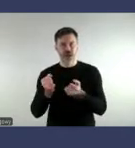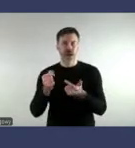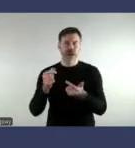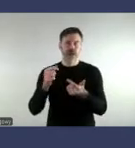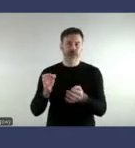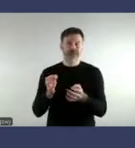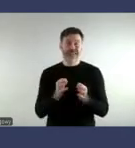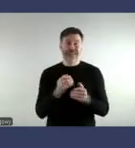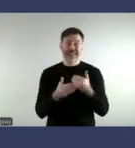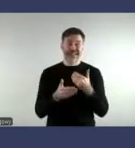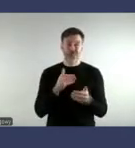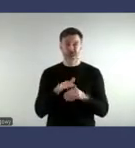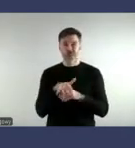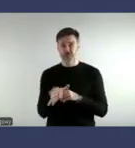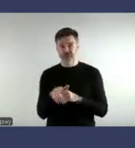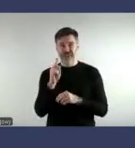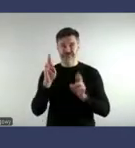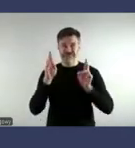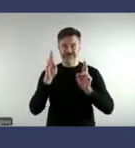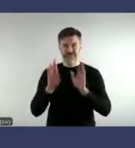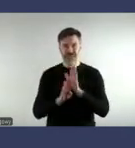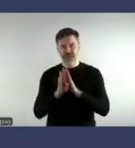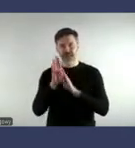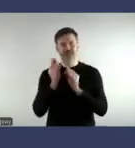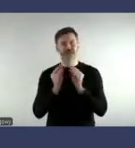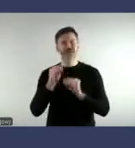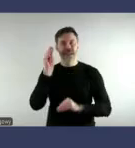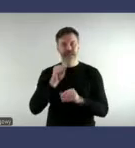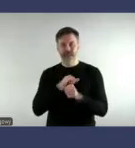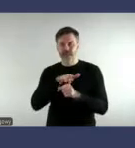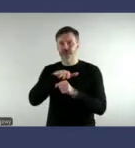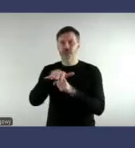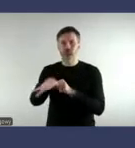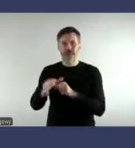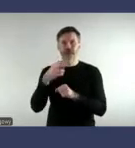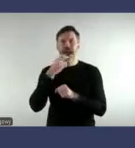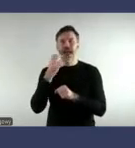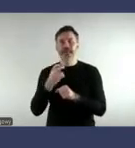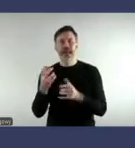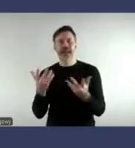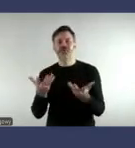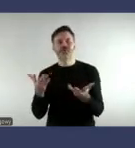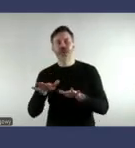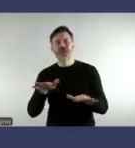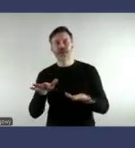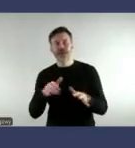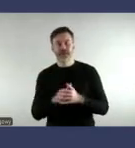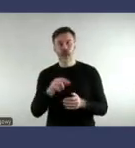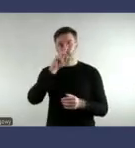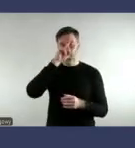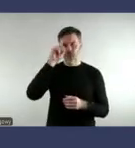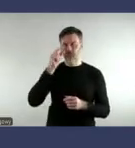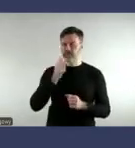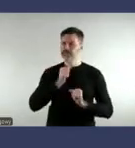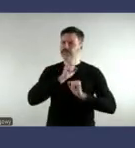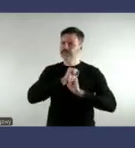reach sometimes, but we do have some limited influence on their functioning, but I hope this influence is going to be greater. So this resilience of